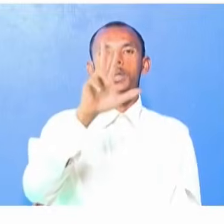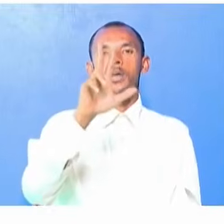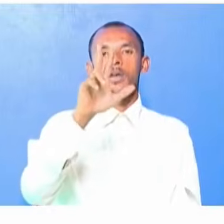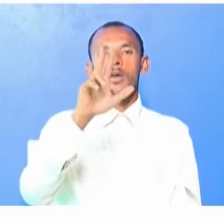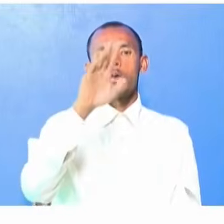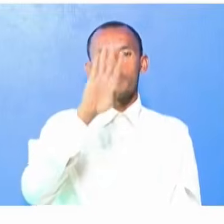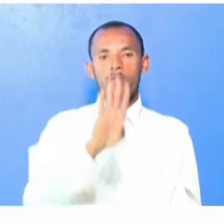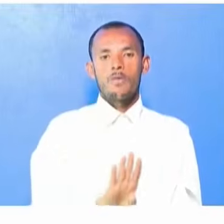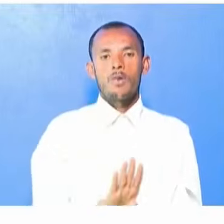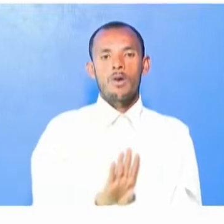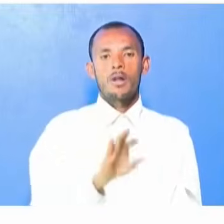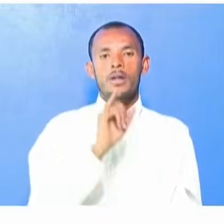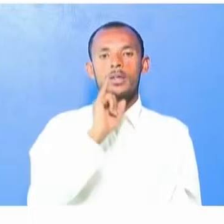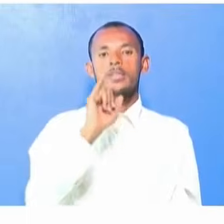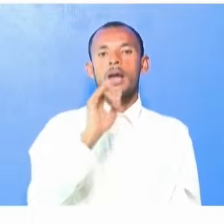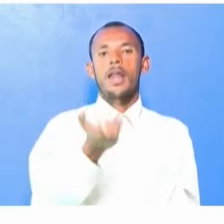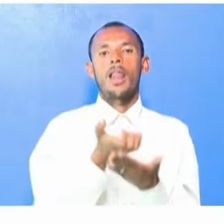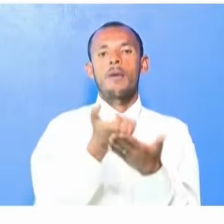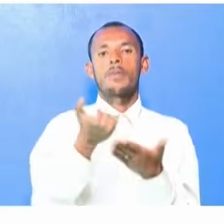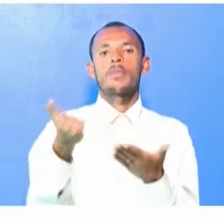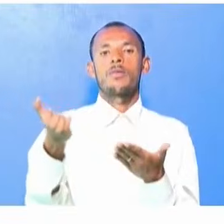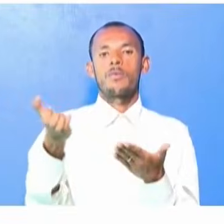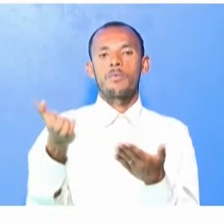3/4 is an element of